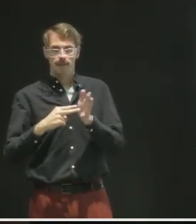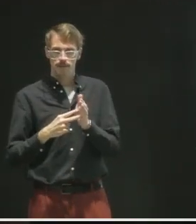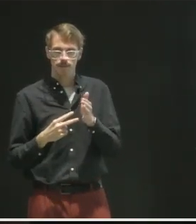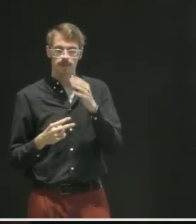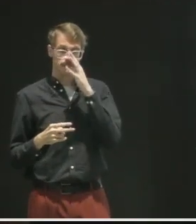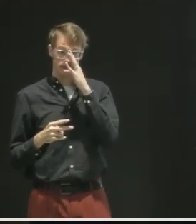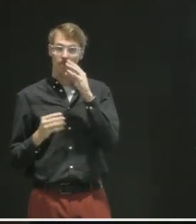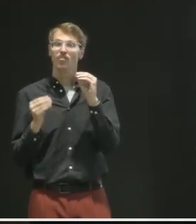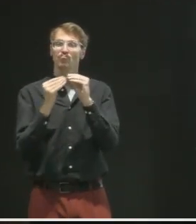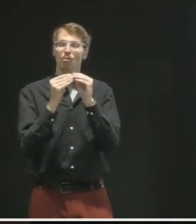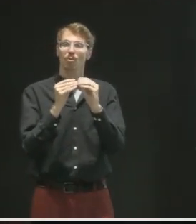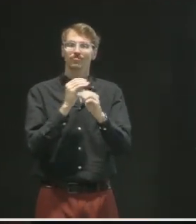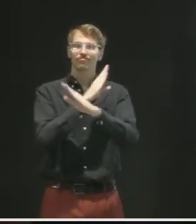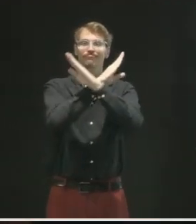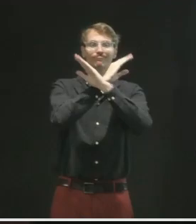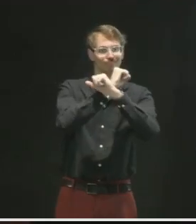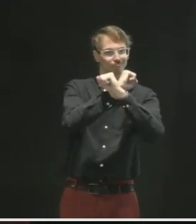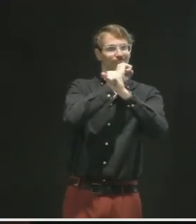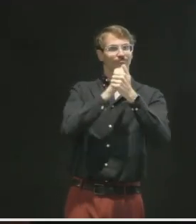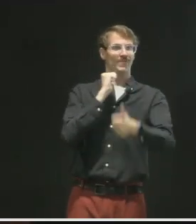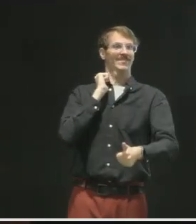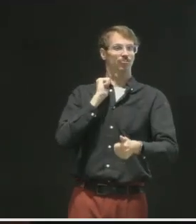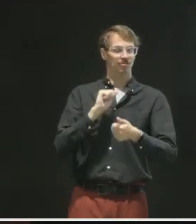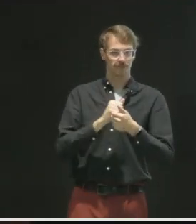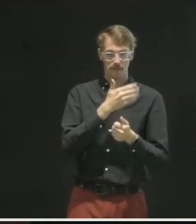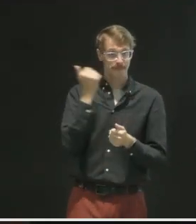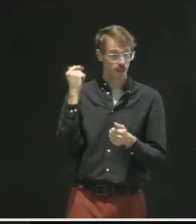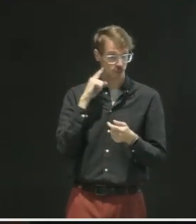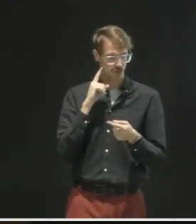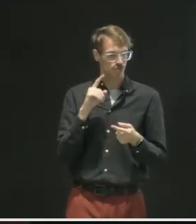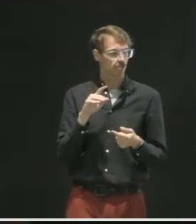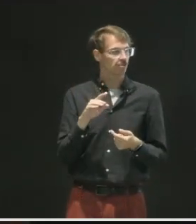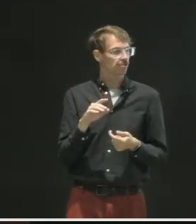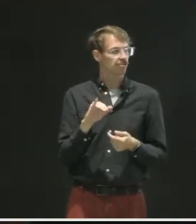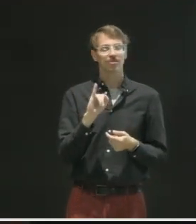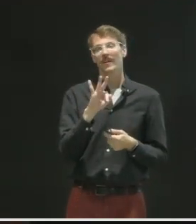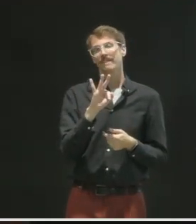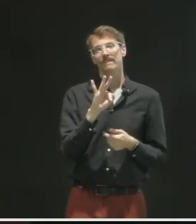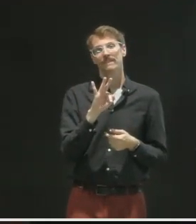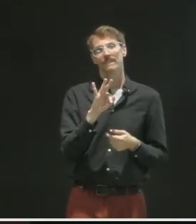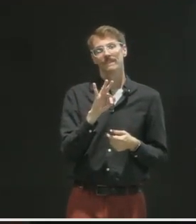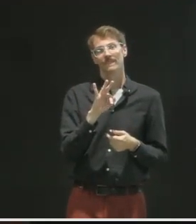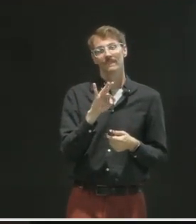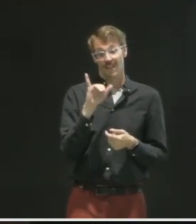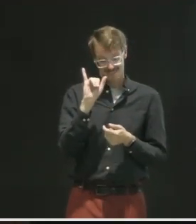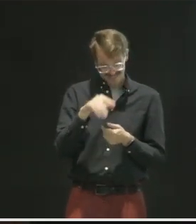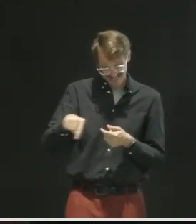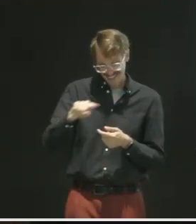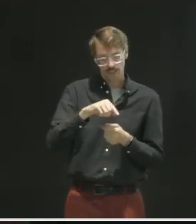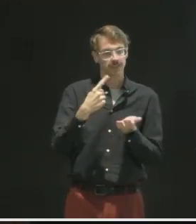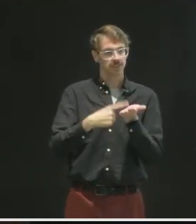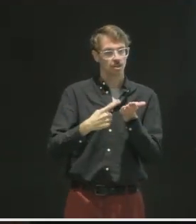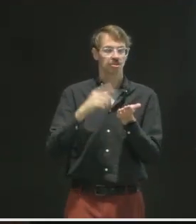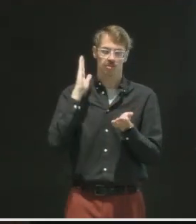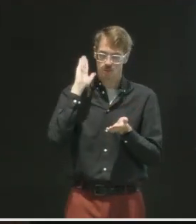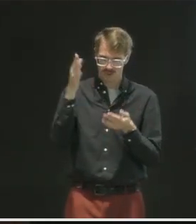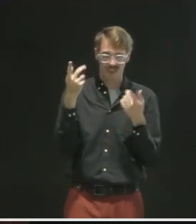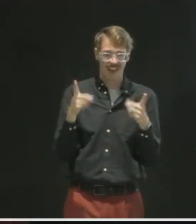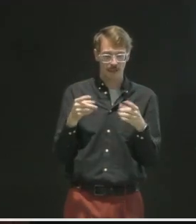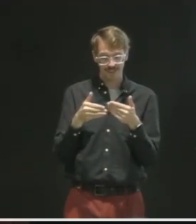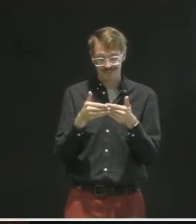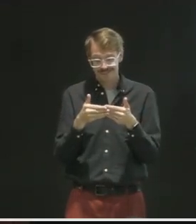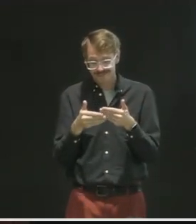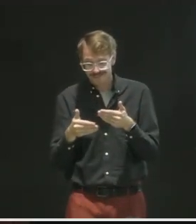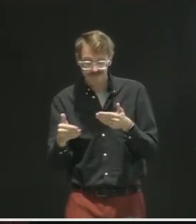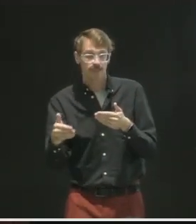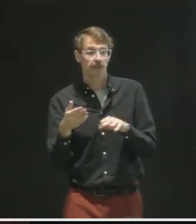prevention more better if something such this condition will be happen in future. But we